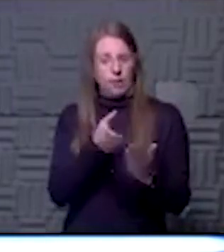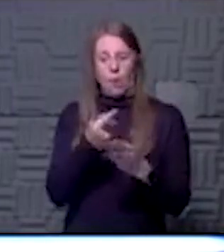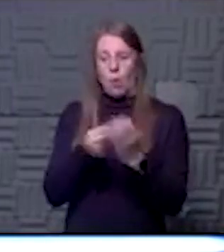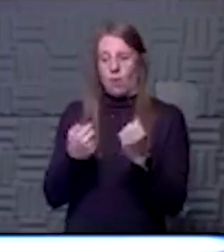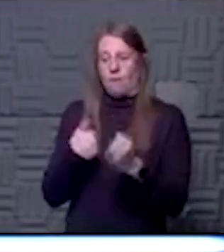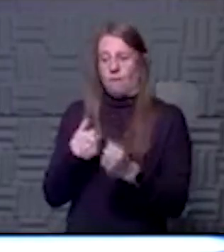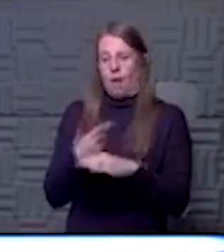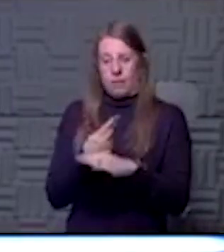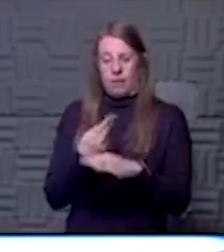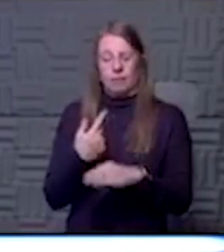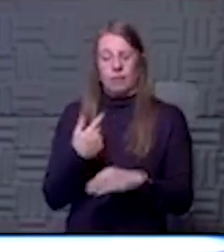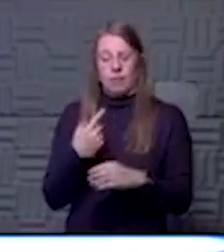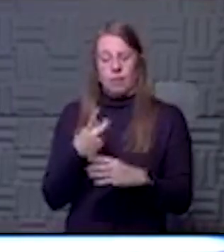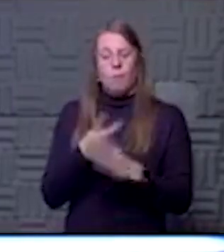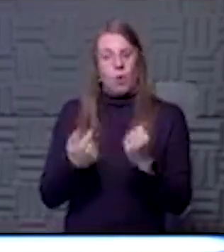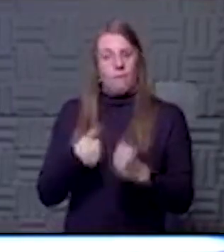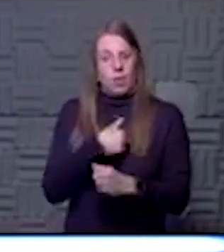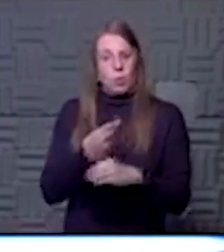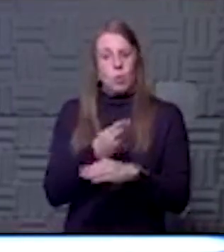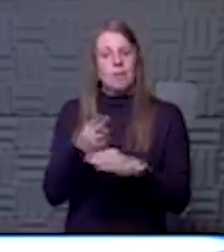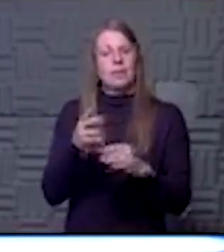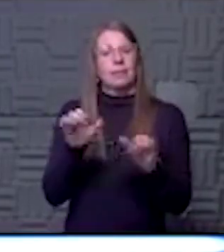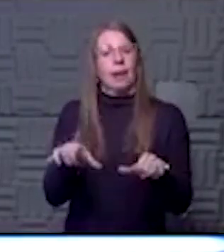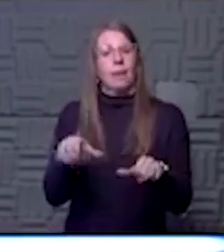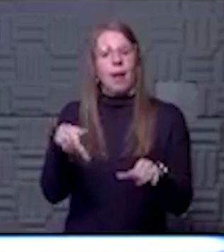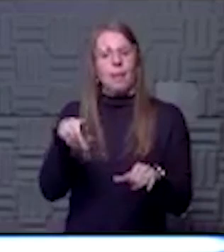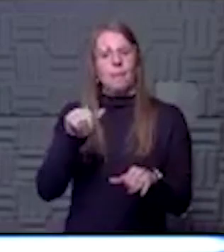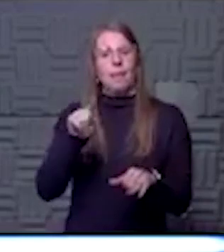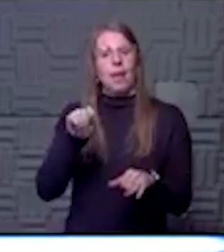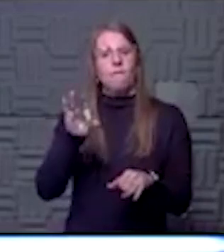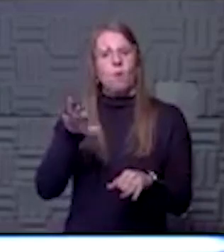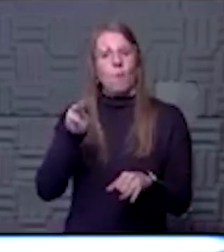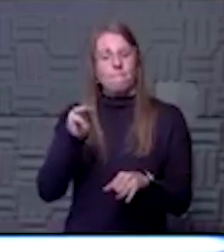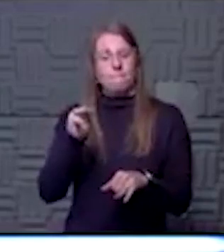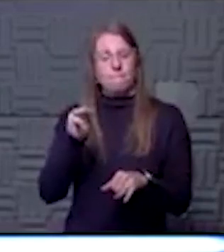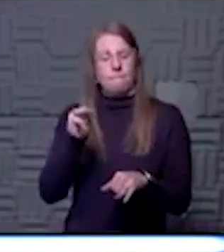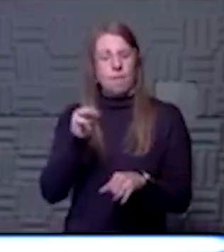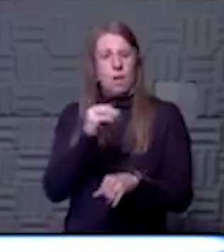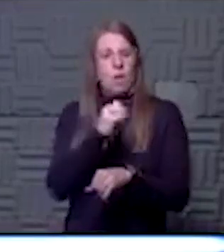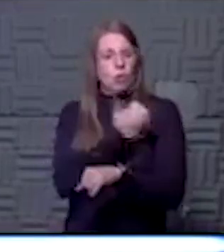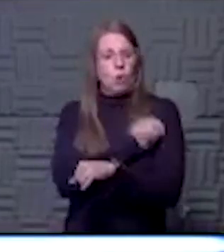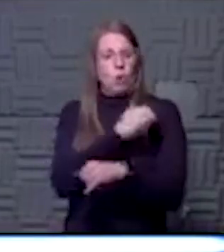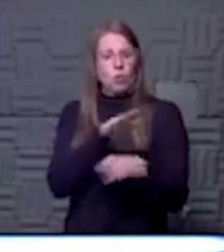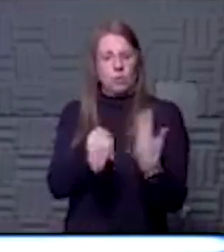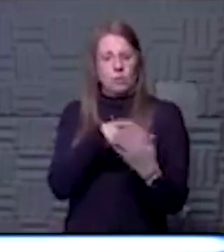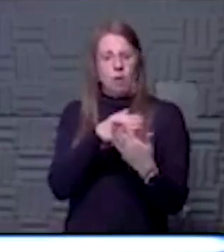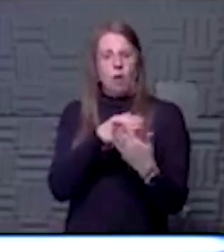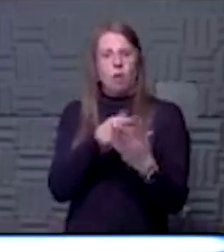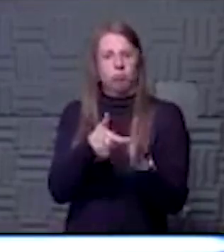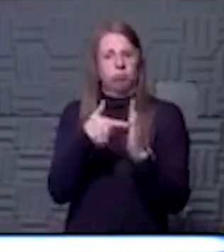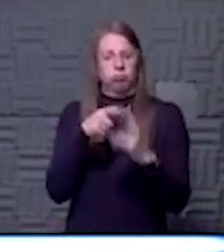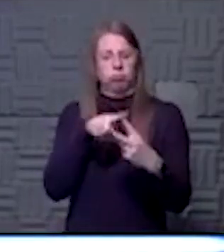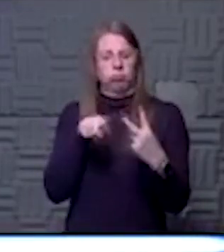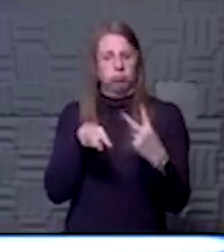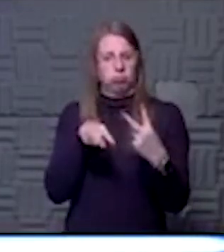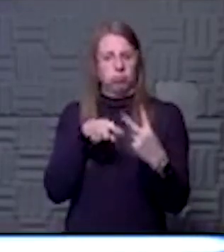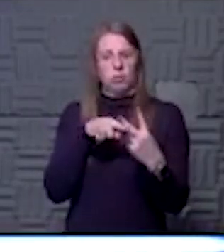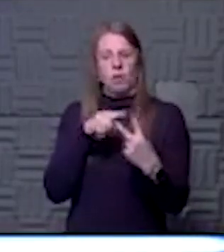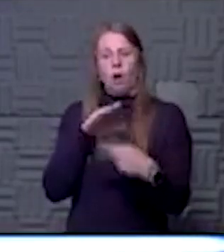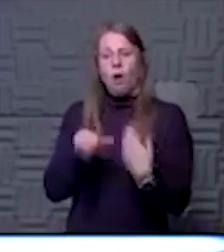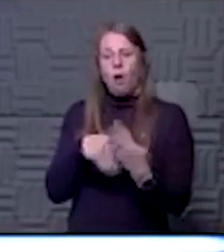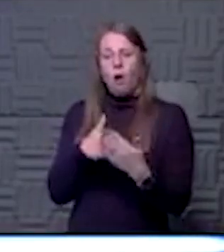the same platform, and those doses are all required. One of the agreements that all